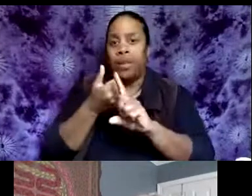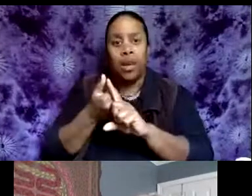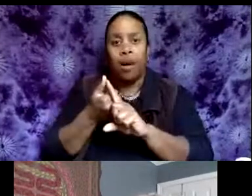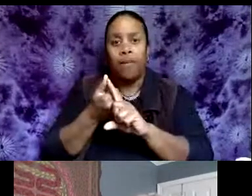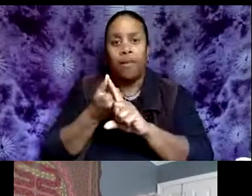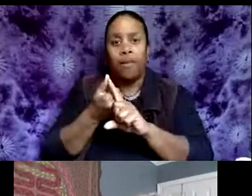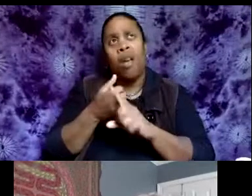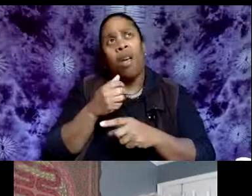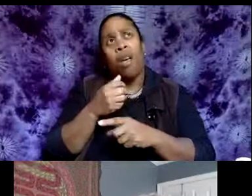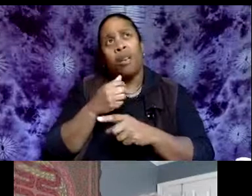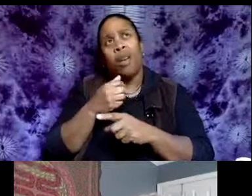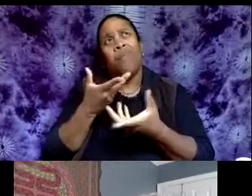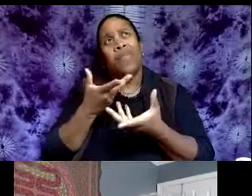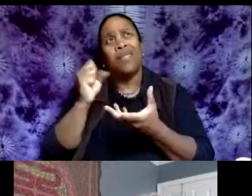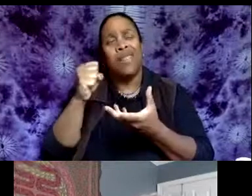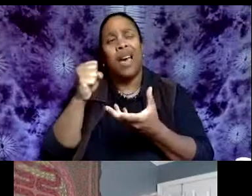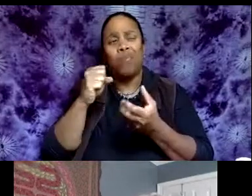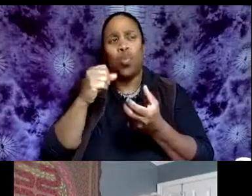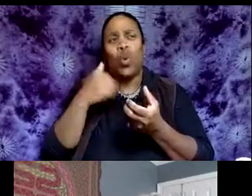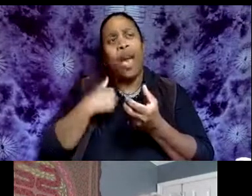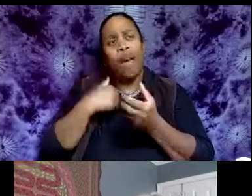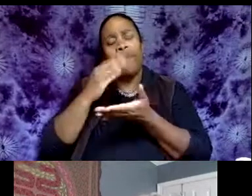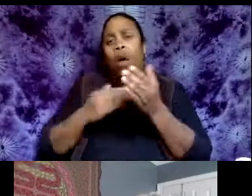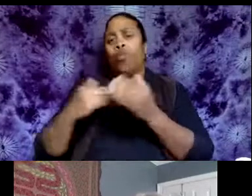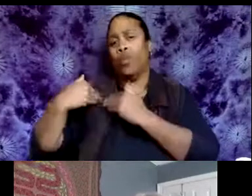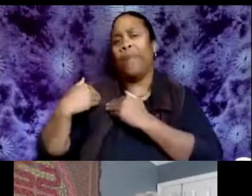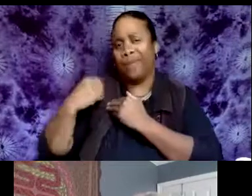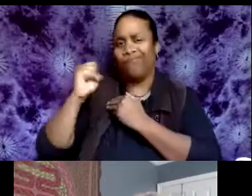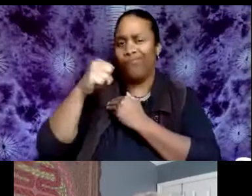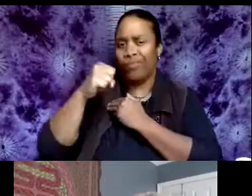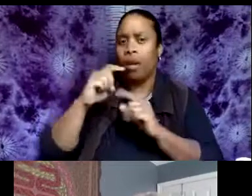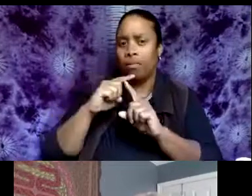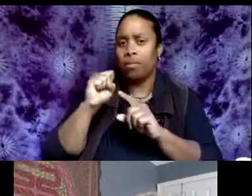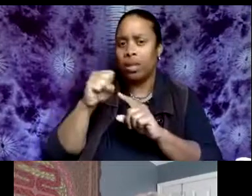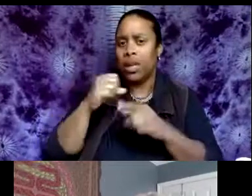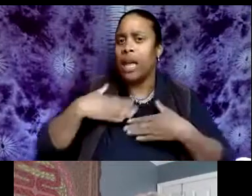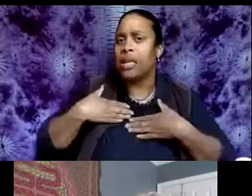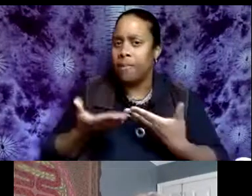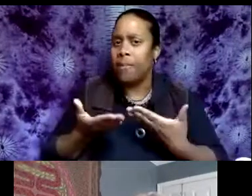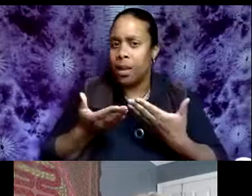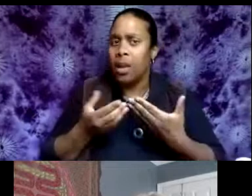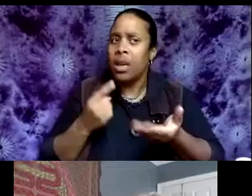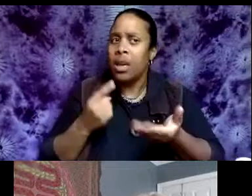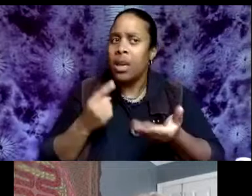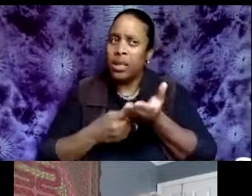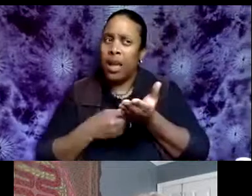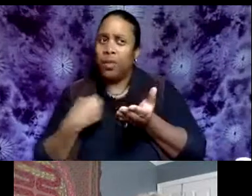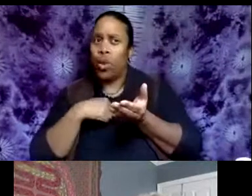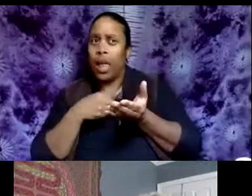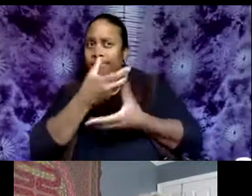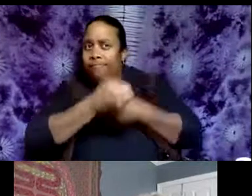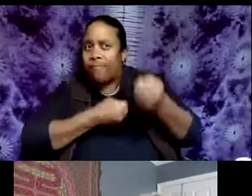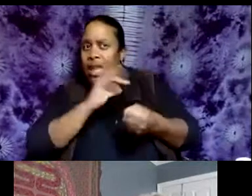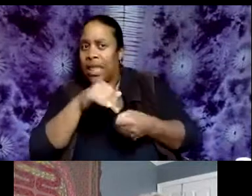and to some degree, I mean, we do need to own up to our end of the problem. Our end of the problem is that we're attracted to these people, right? And that